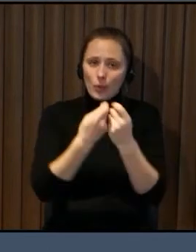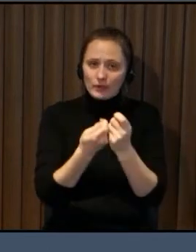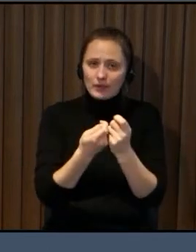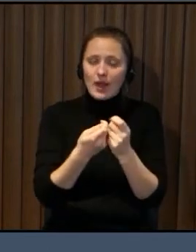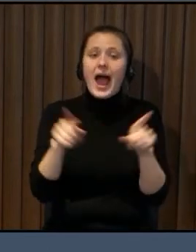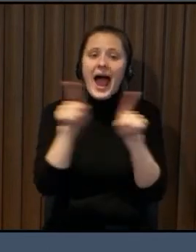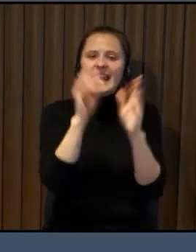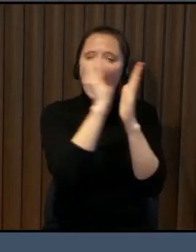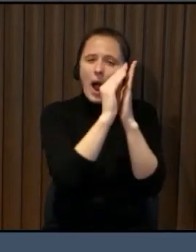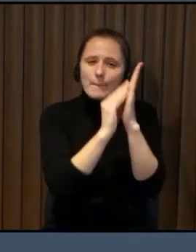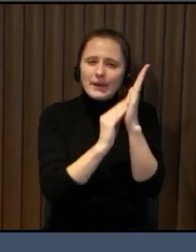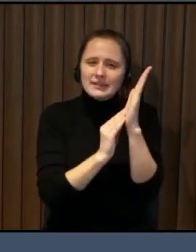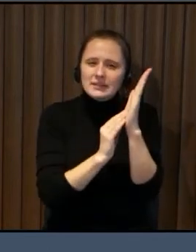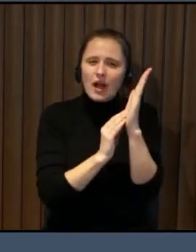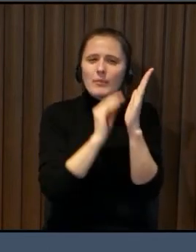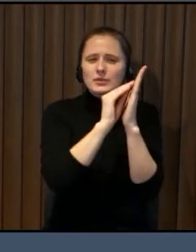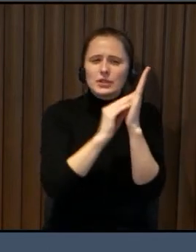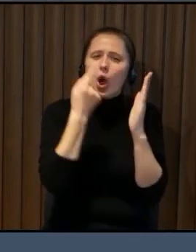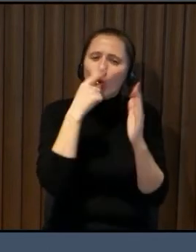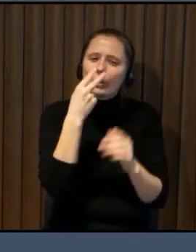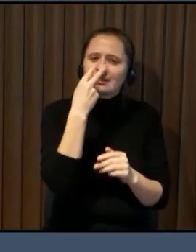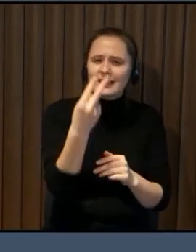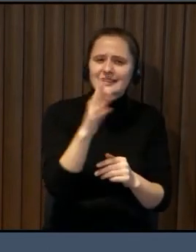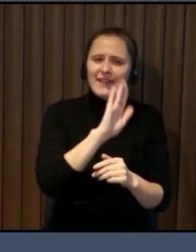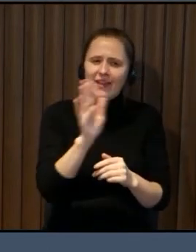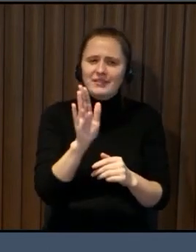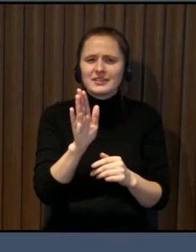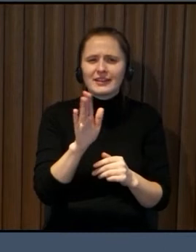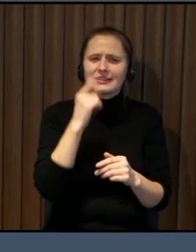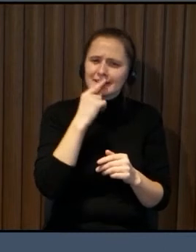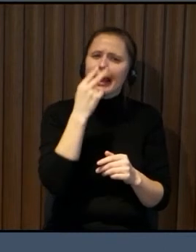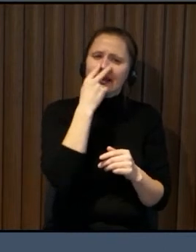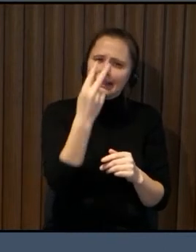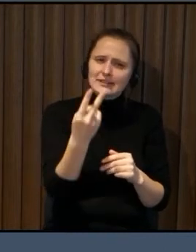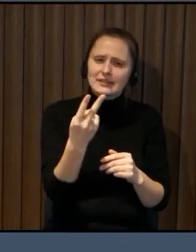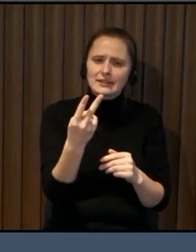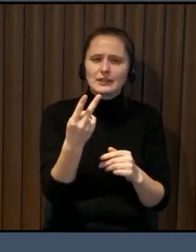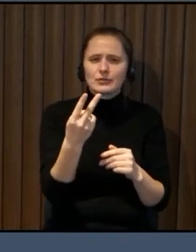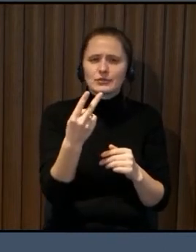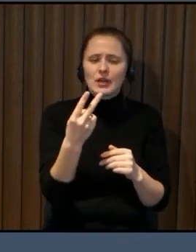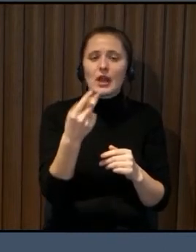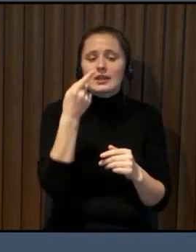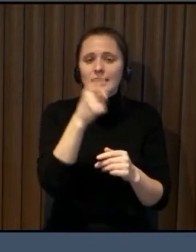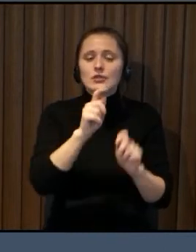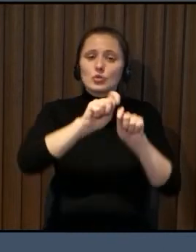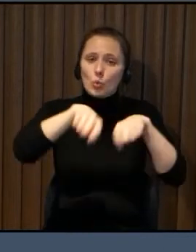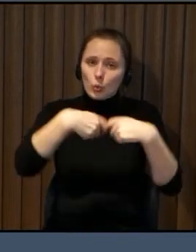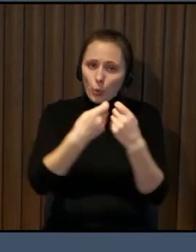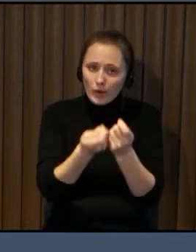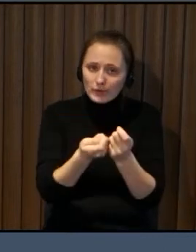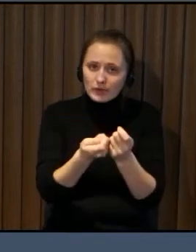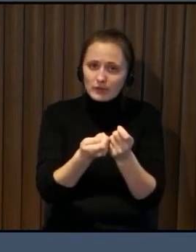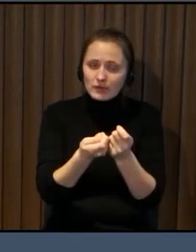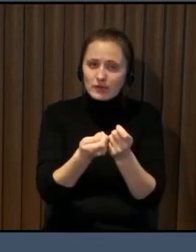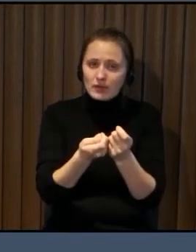you? So first, you in this description, you write what is described there, not